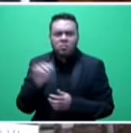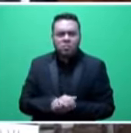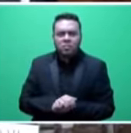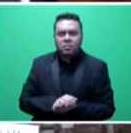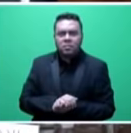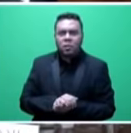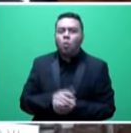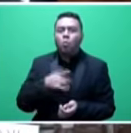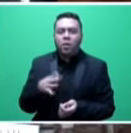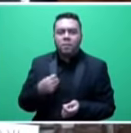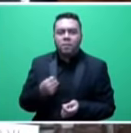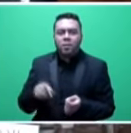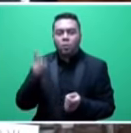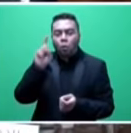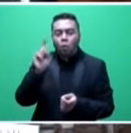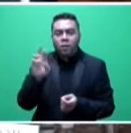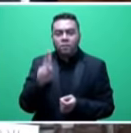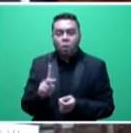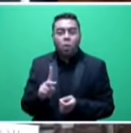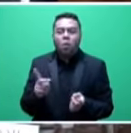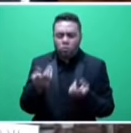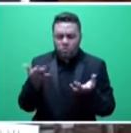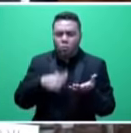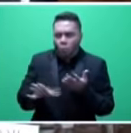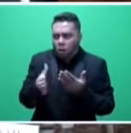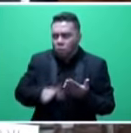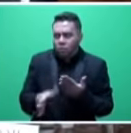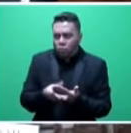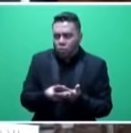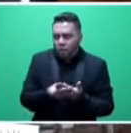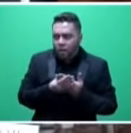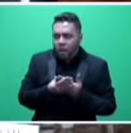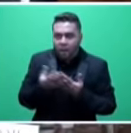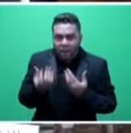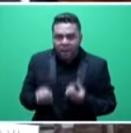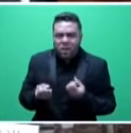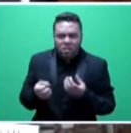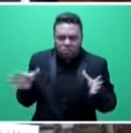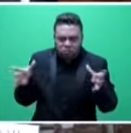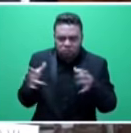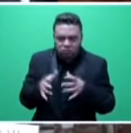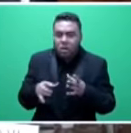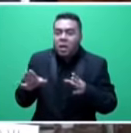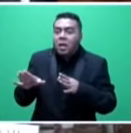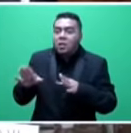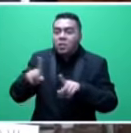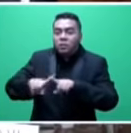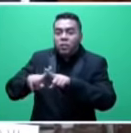have been calling for that. Order. Where representatives of key stakeholders from different